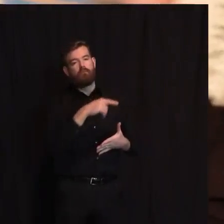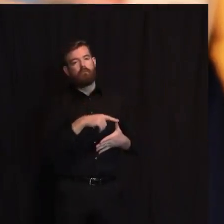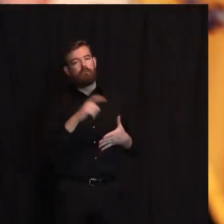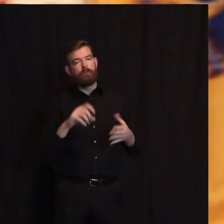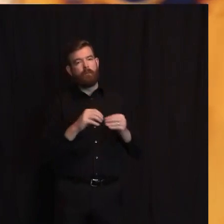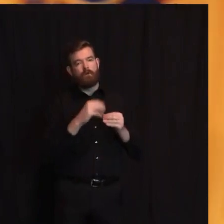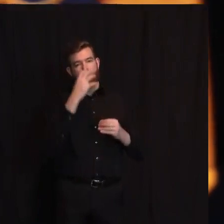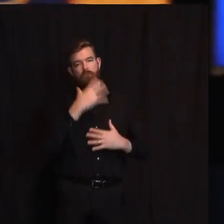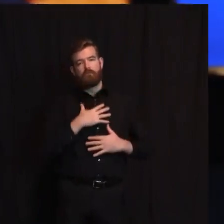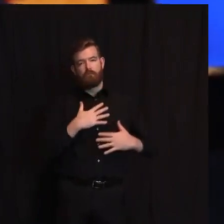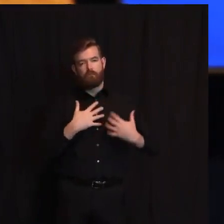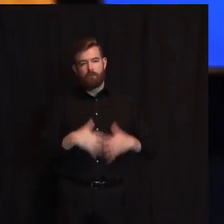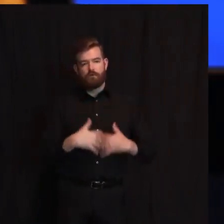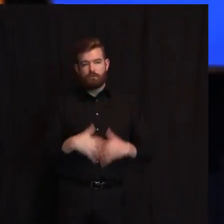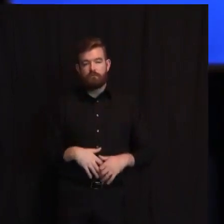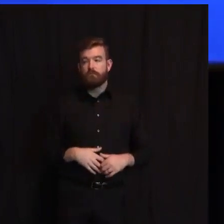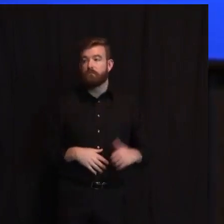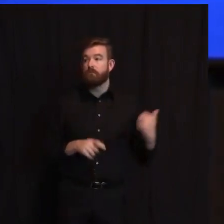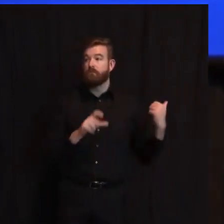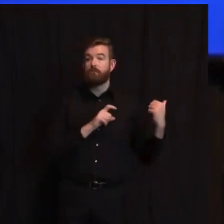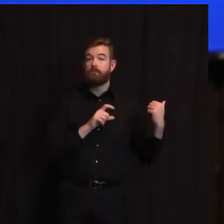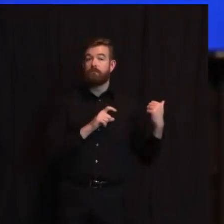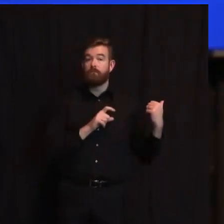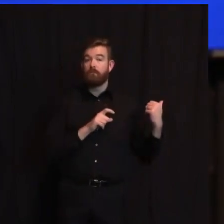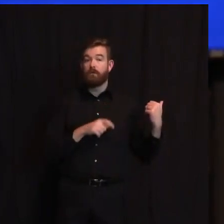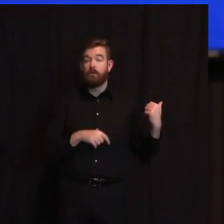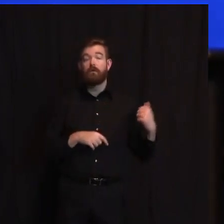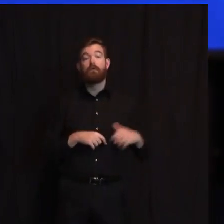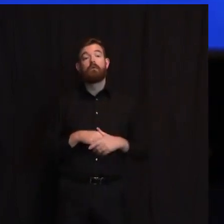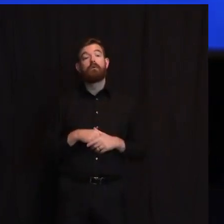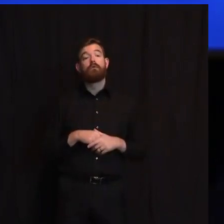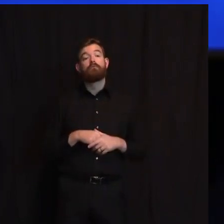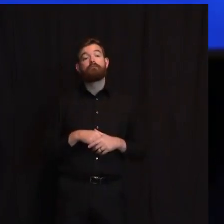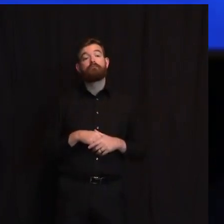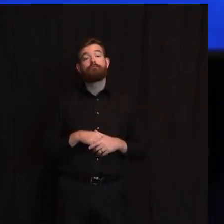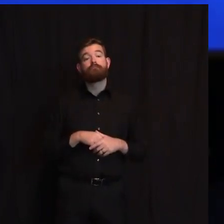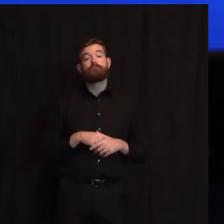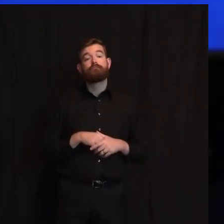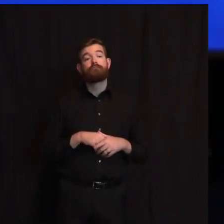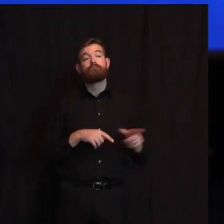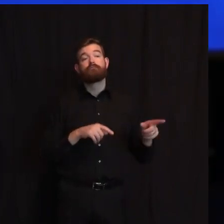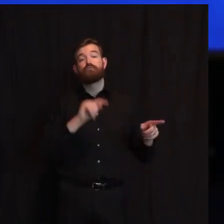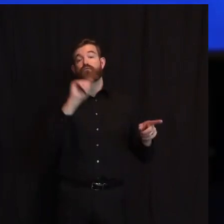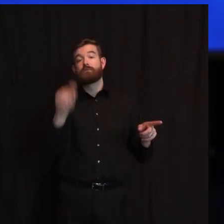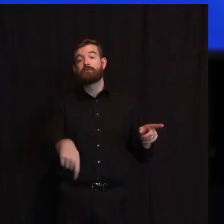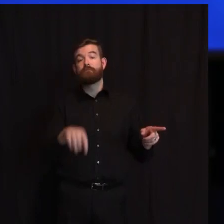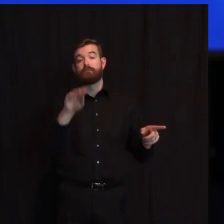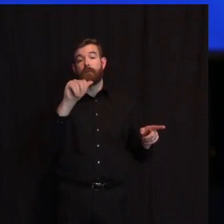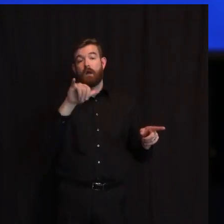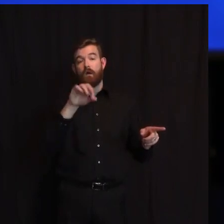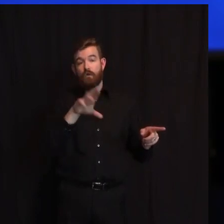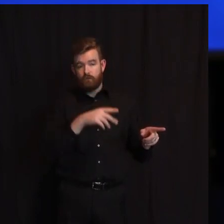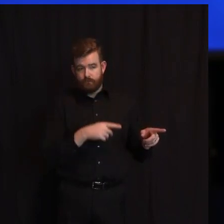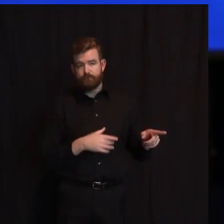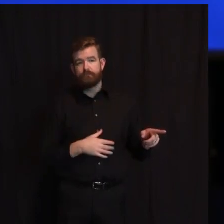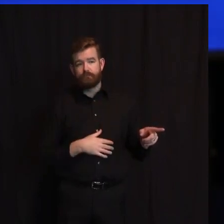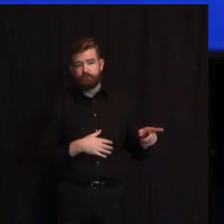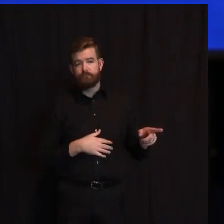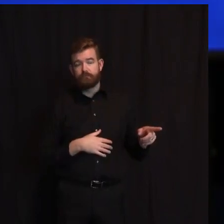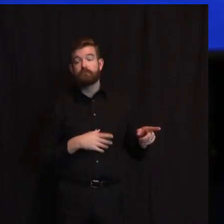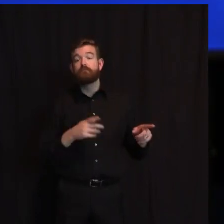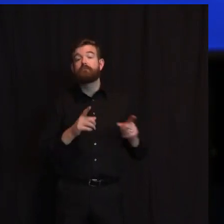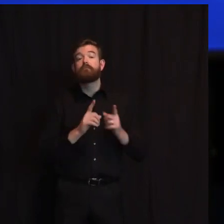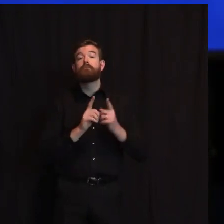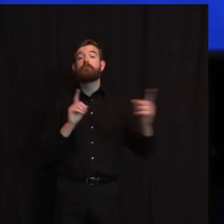speak on behalf of the mayor of Trenton, but I think as a combination of both social distancing as well as the